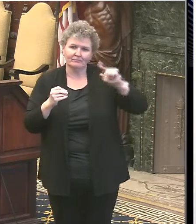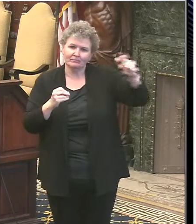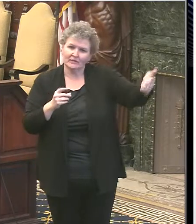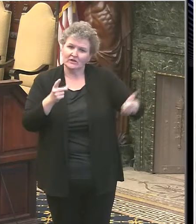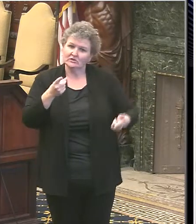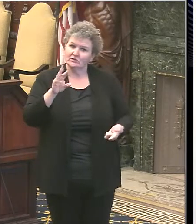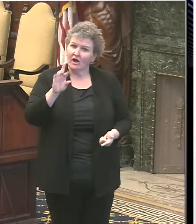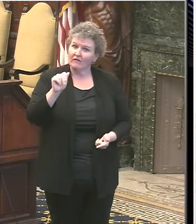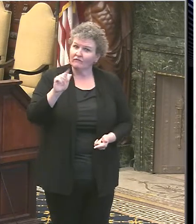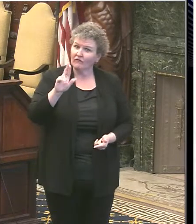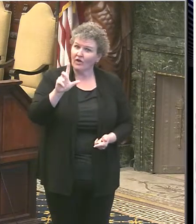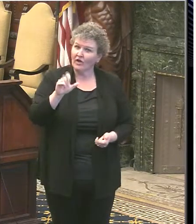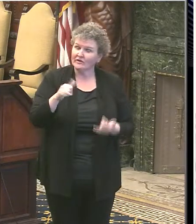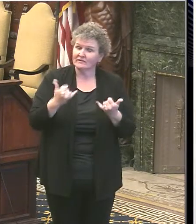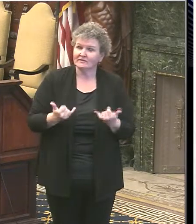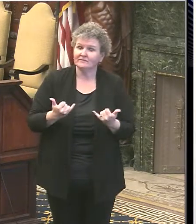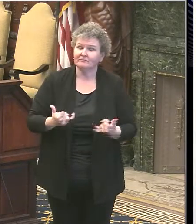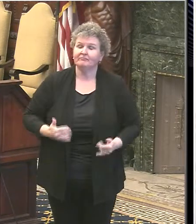Farley.